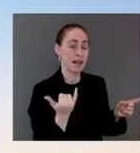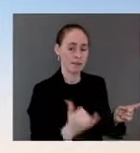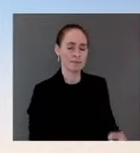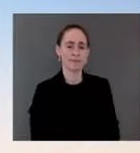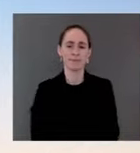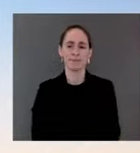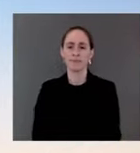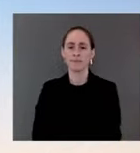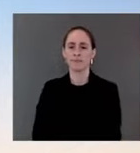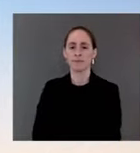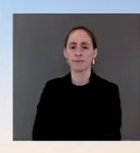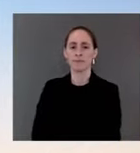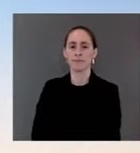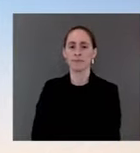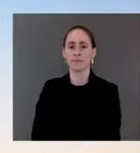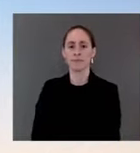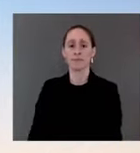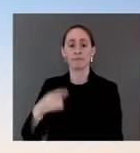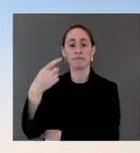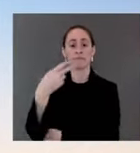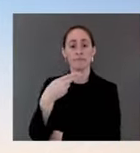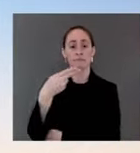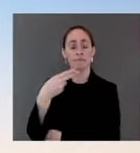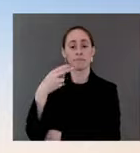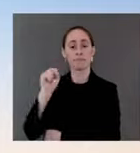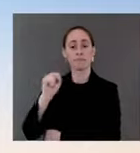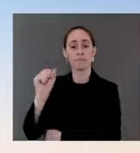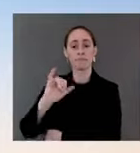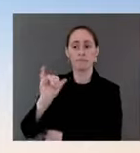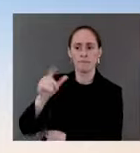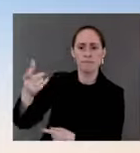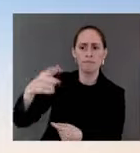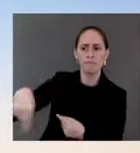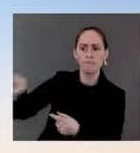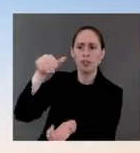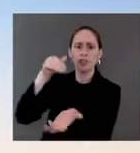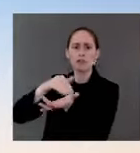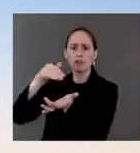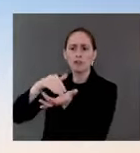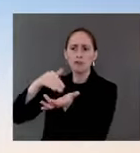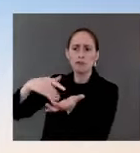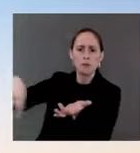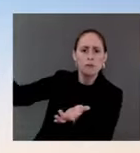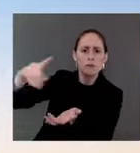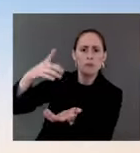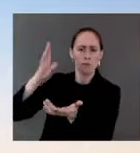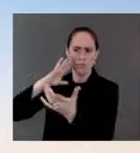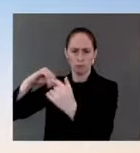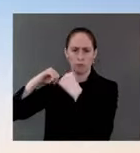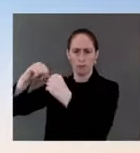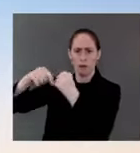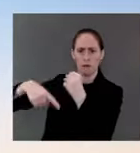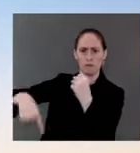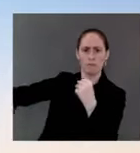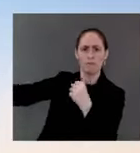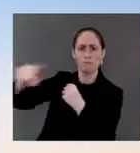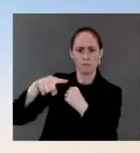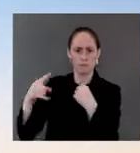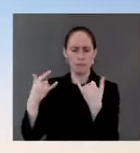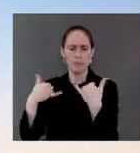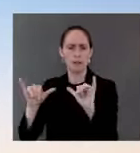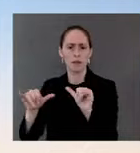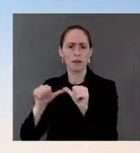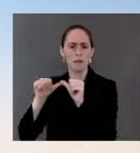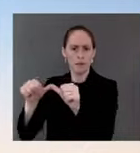Law SB 8. These actions include, and they will continue to be built upon in coordination with the Gender Policy Council here, issuing